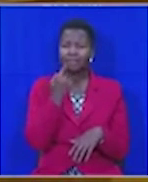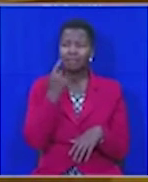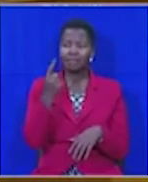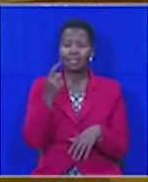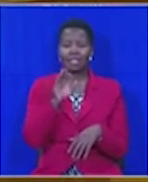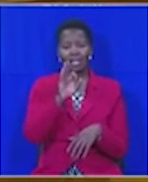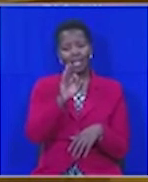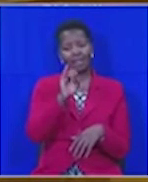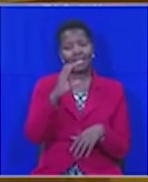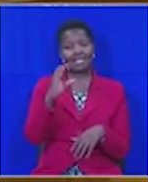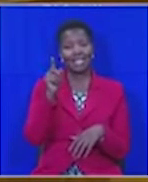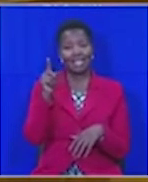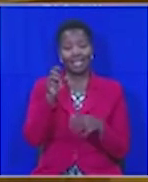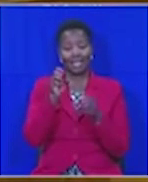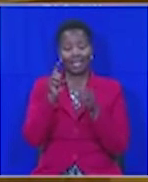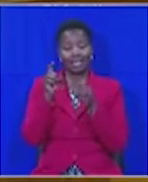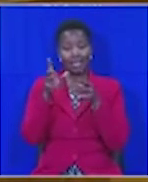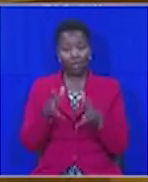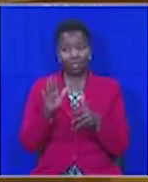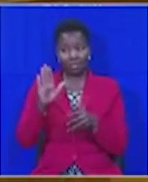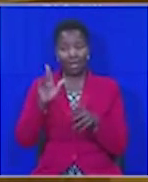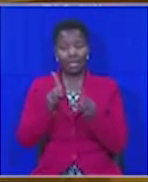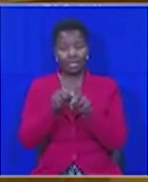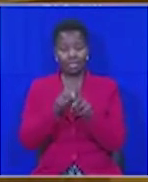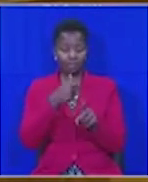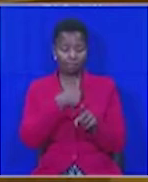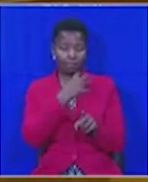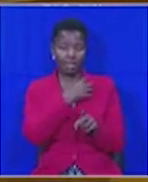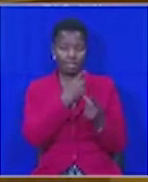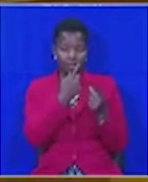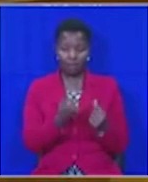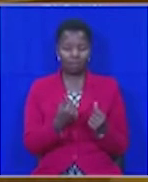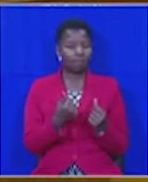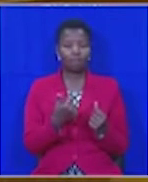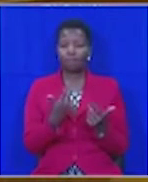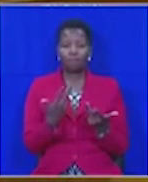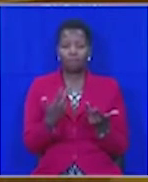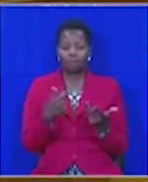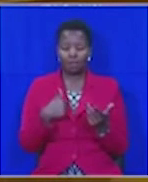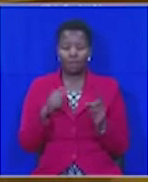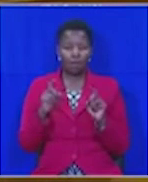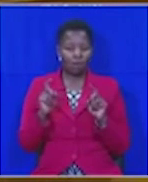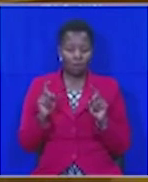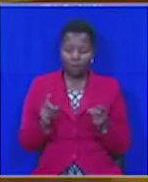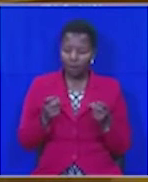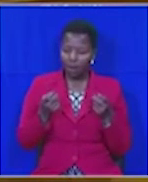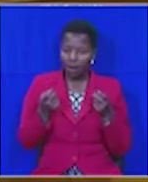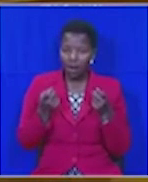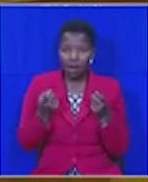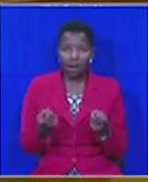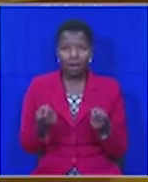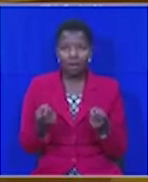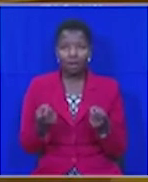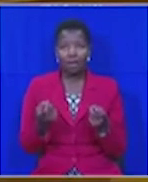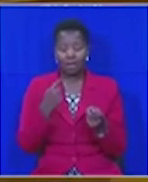as is the Minister of Finance, is prohibited by the current legislation from indicating, and I don't even know myself, by